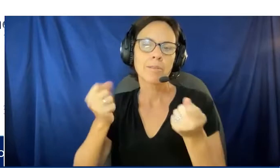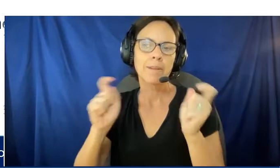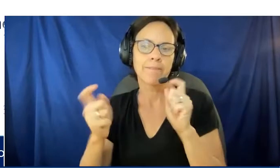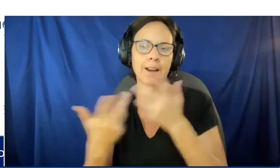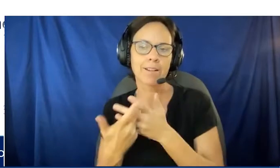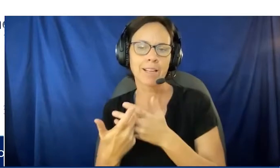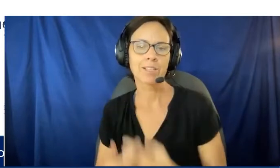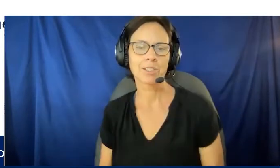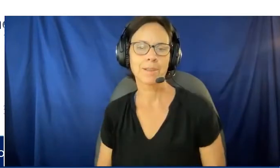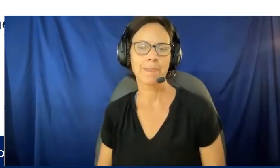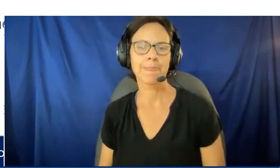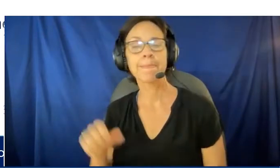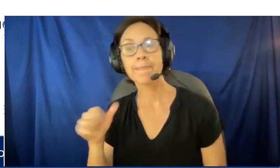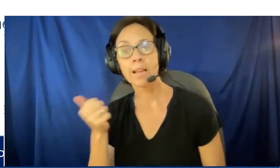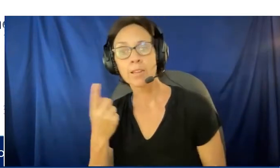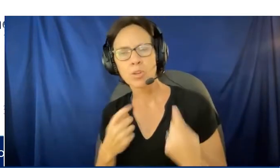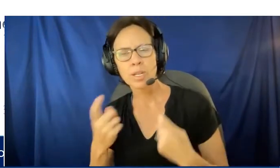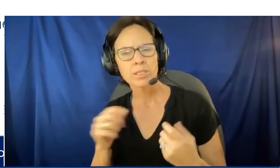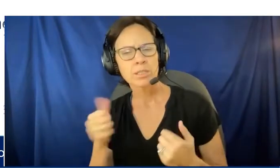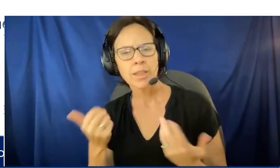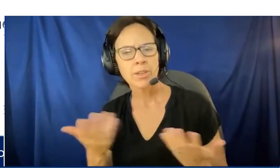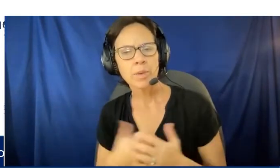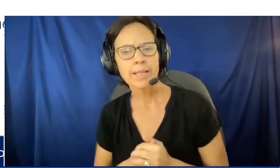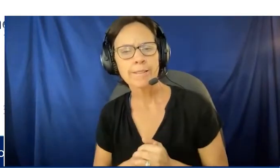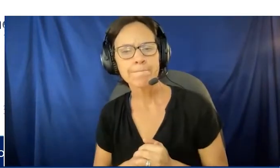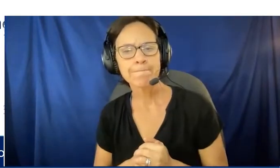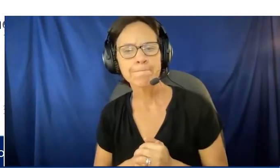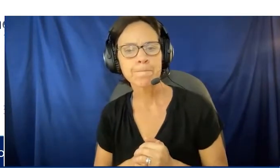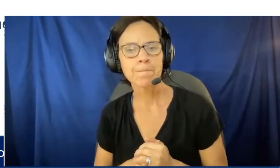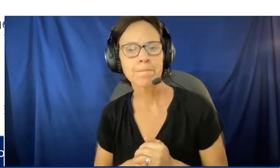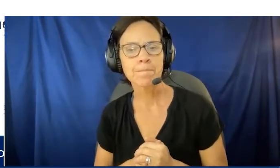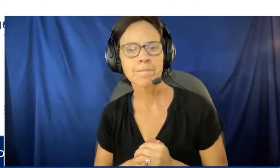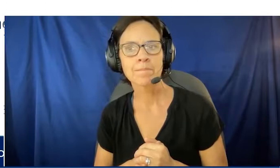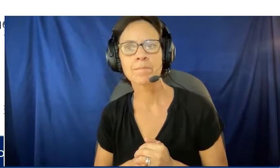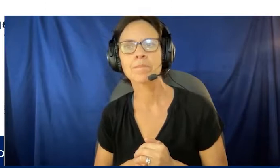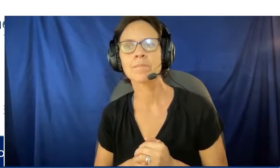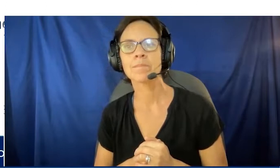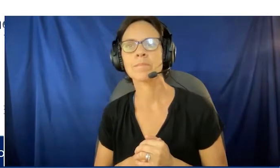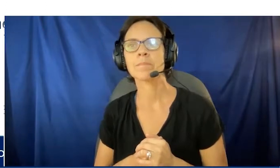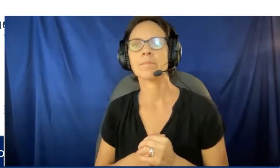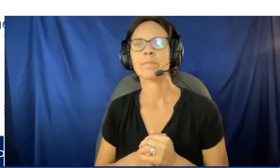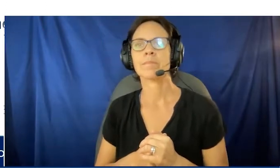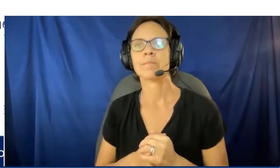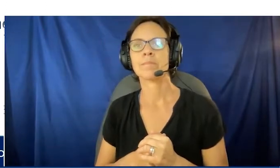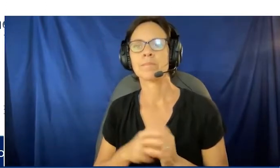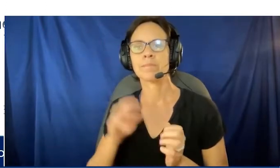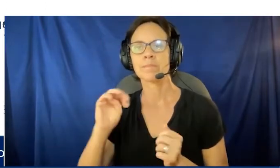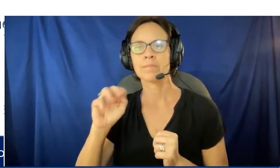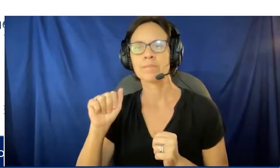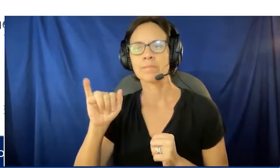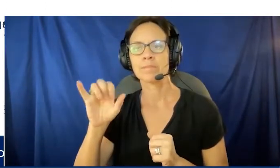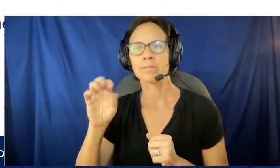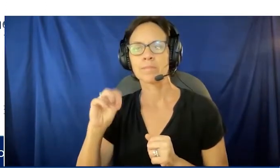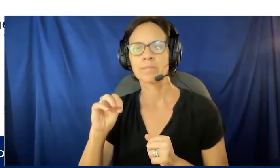What was some of the other questions? Okay, Miriam asked, can I receive VR services if